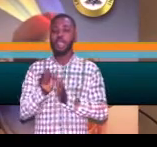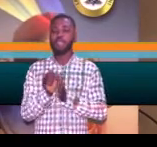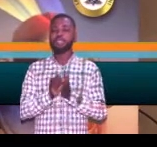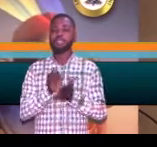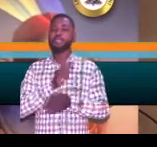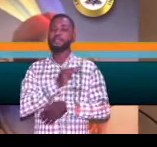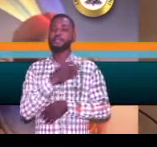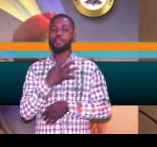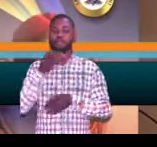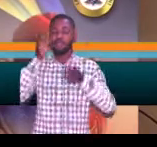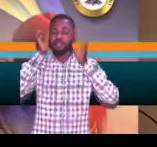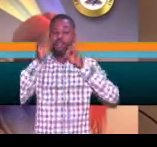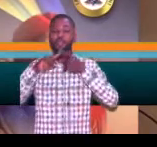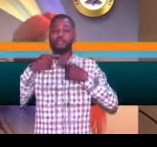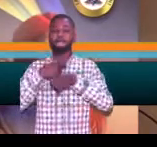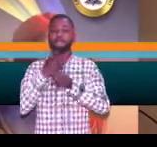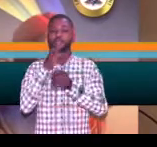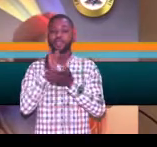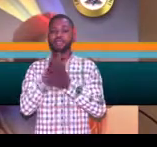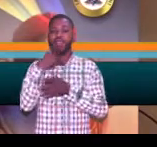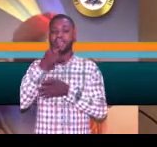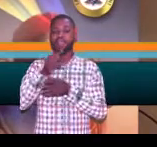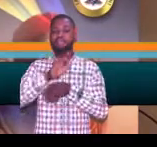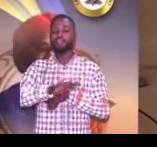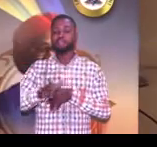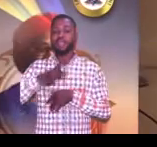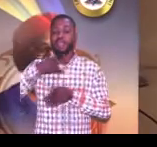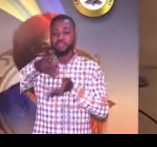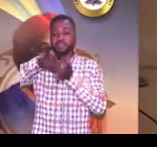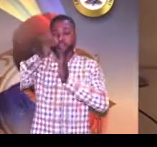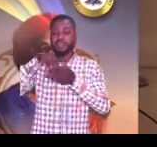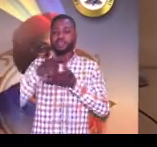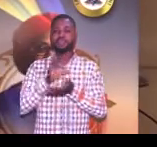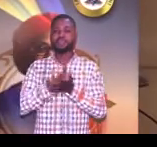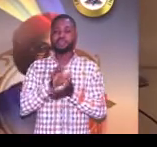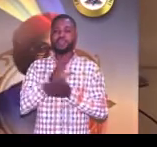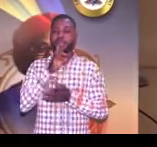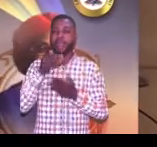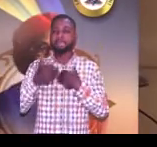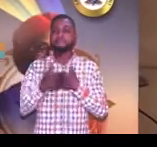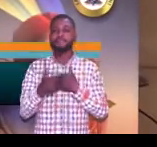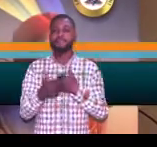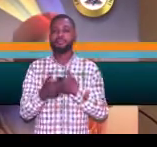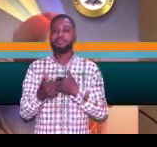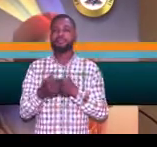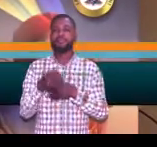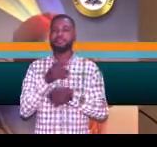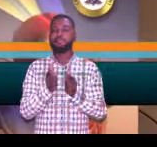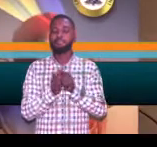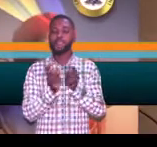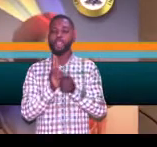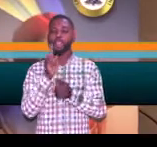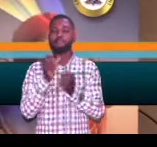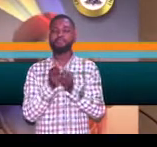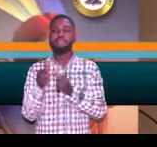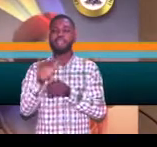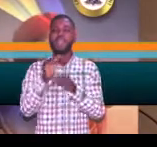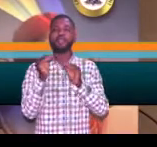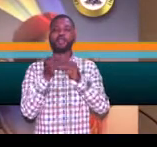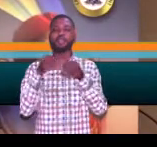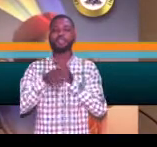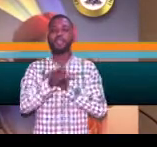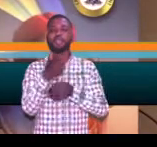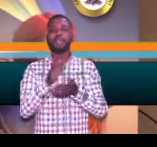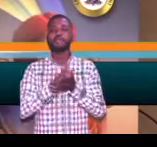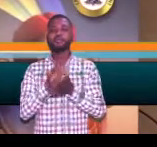Education to ensure that the children and the students in the school are at par with their comrades, their colleagues in other schools and in